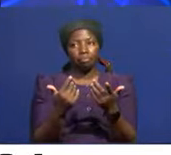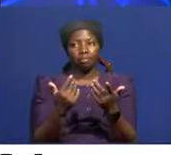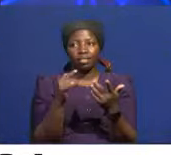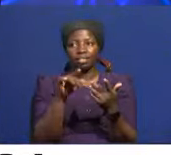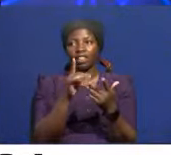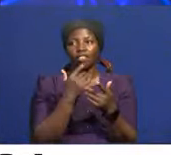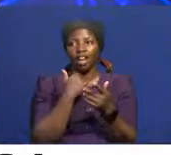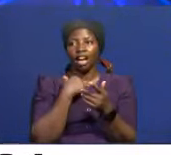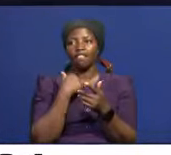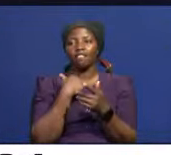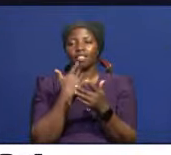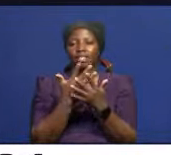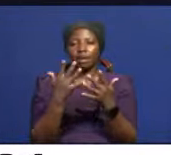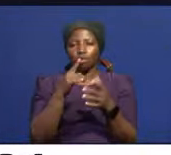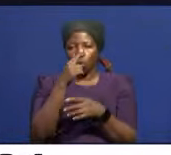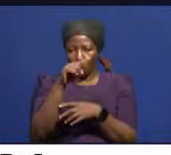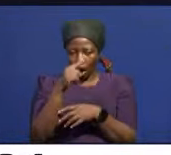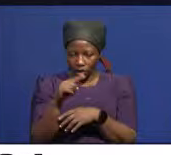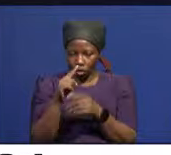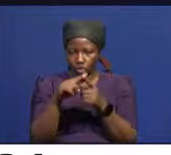has some correction to make.